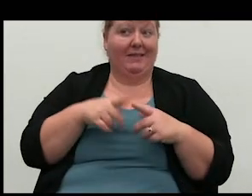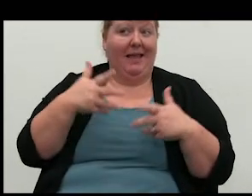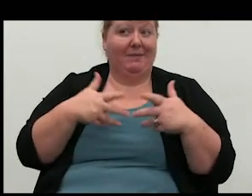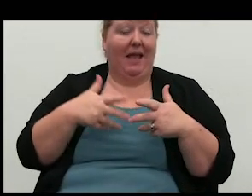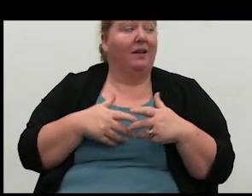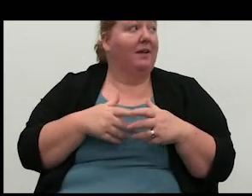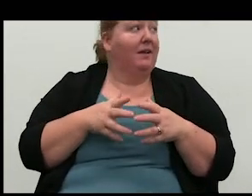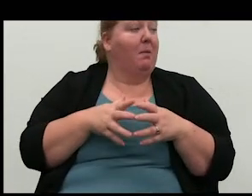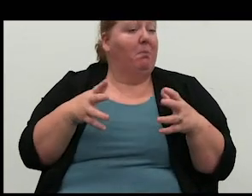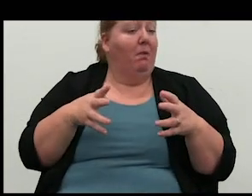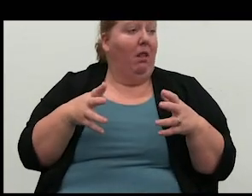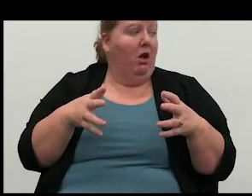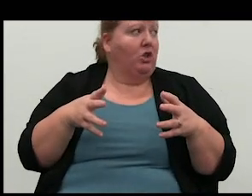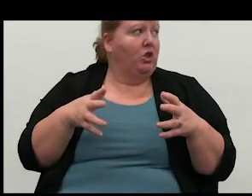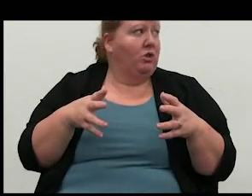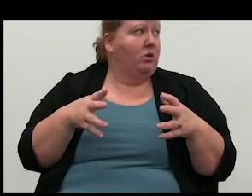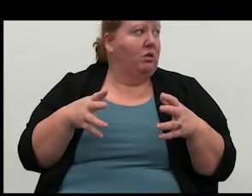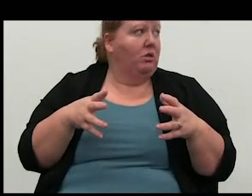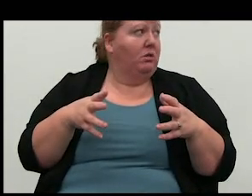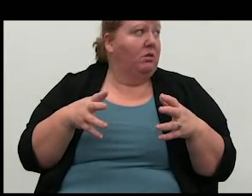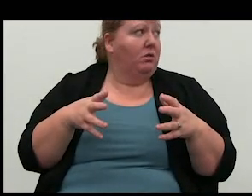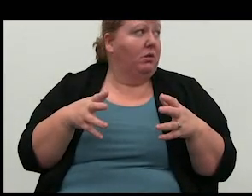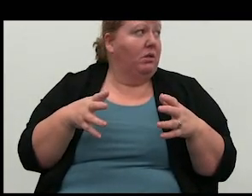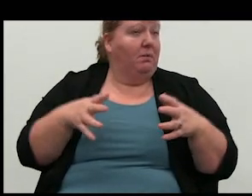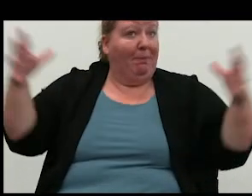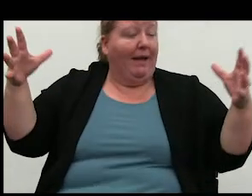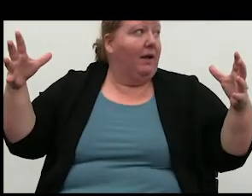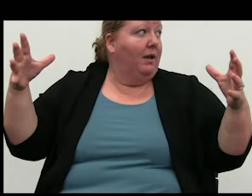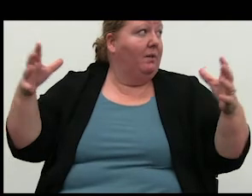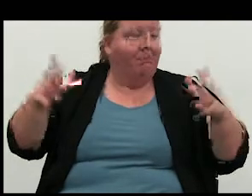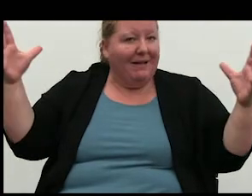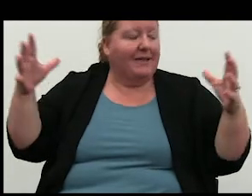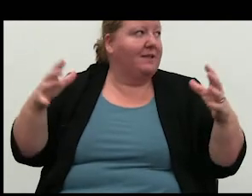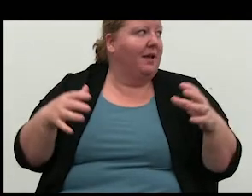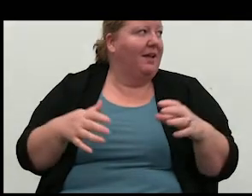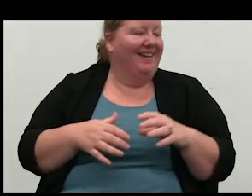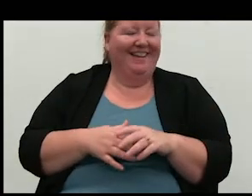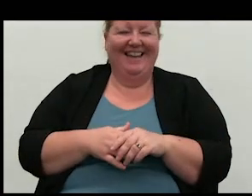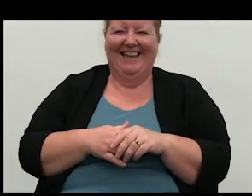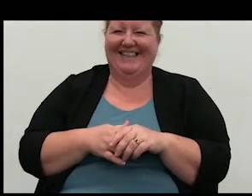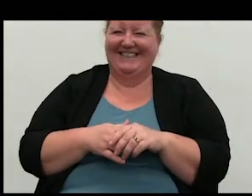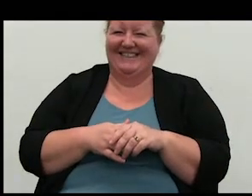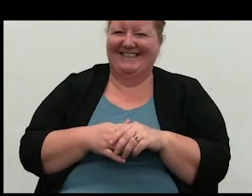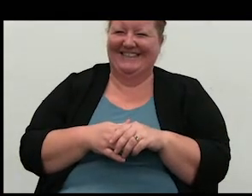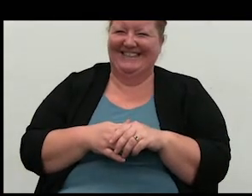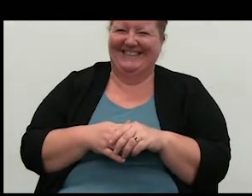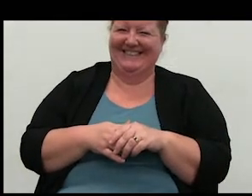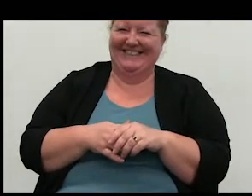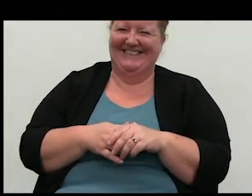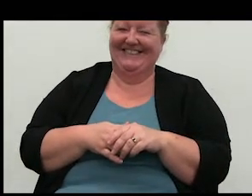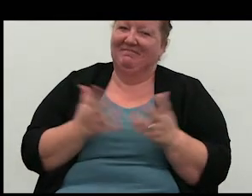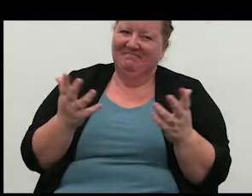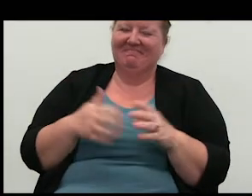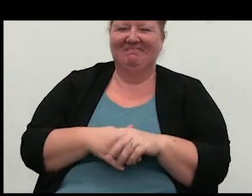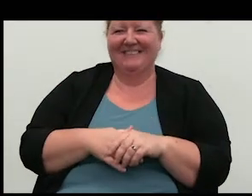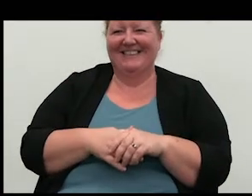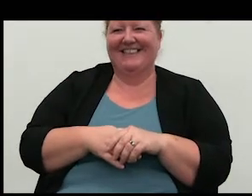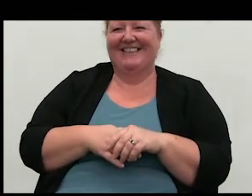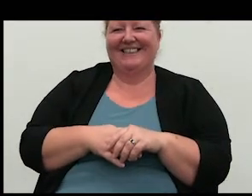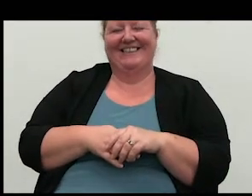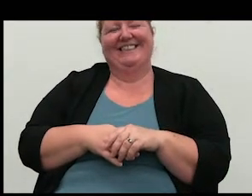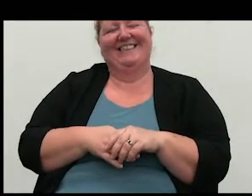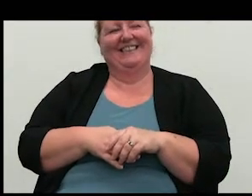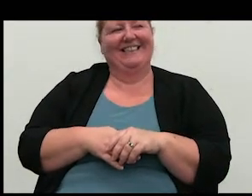Yeah. Large. Large. And big is, oh, there you go.